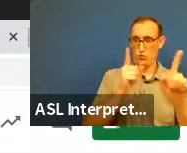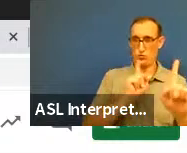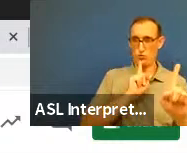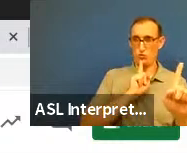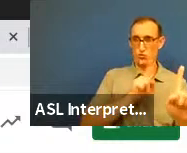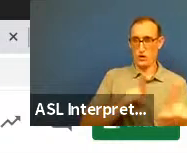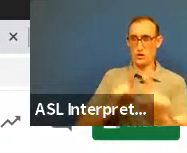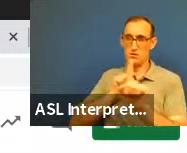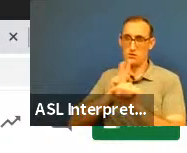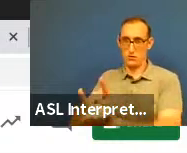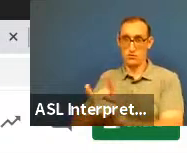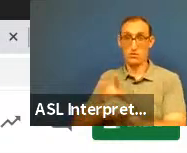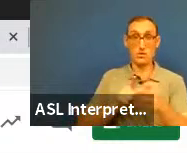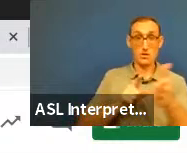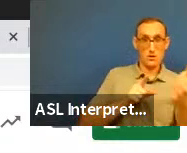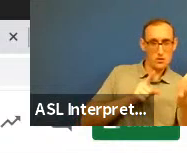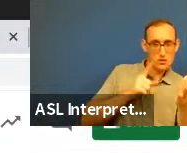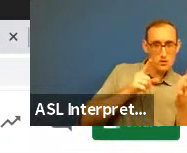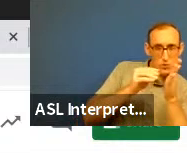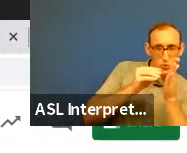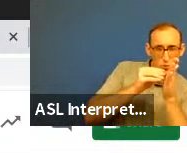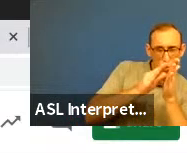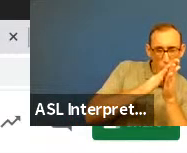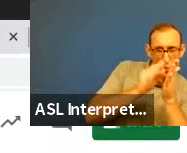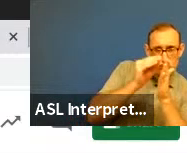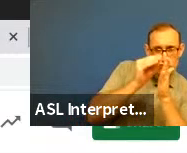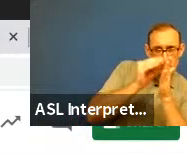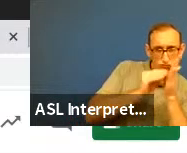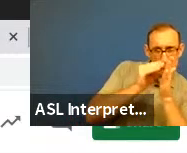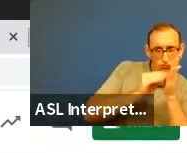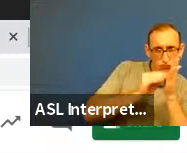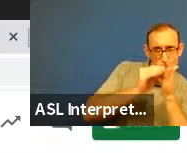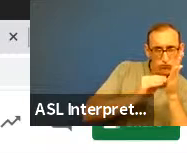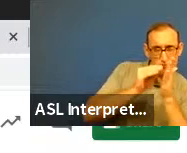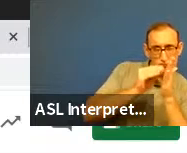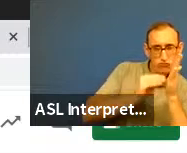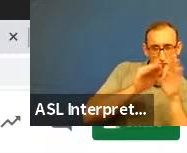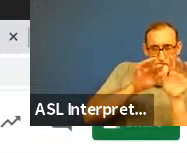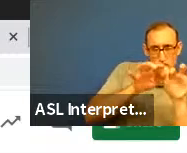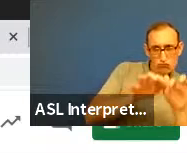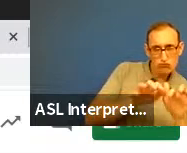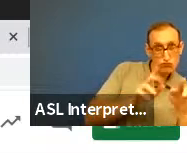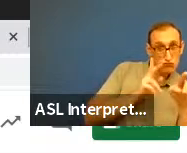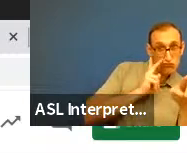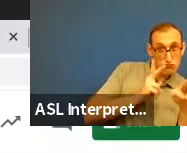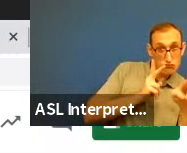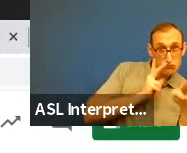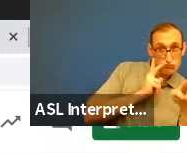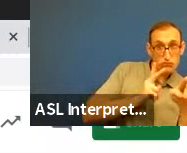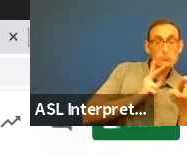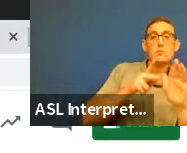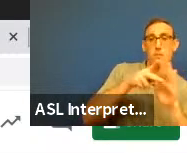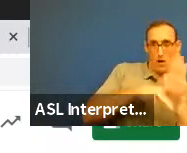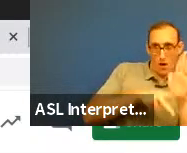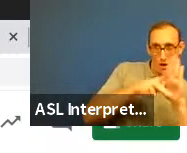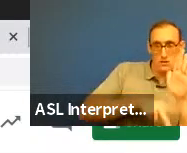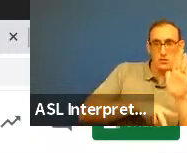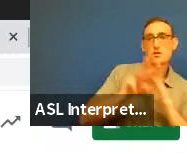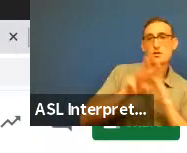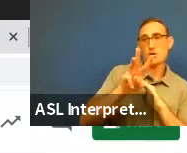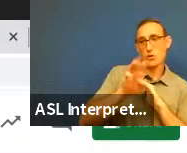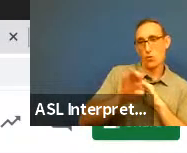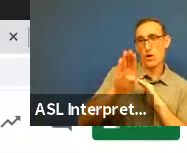and the notes that were made under that first directive is that we did reconcile the difference between like the policy and the website. There was